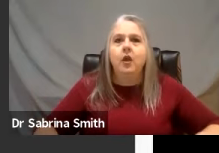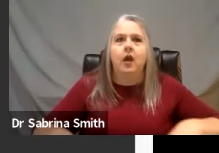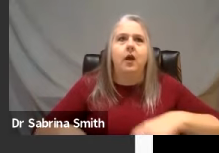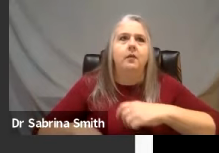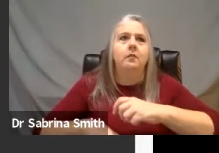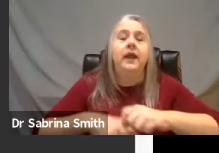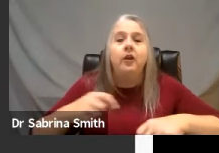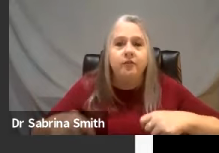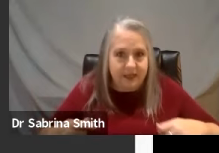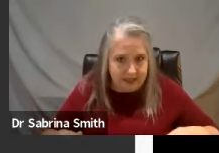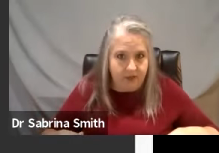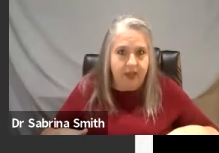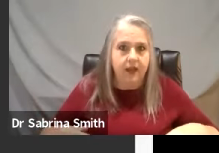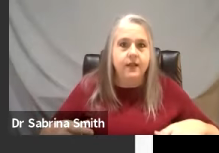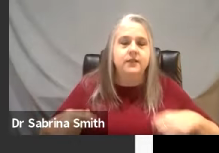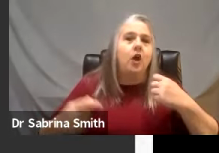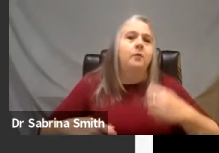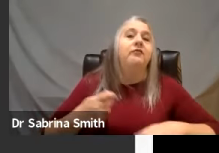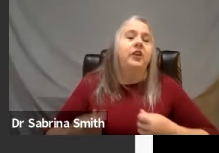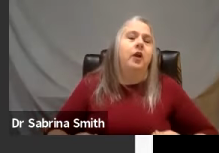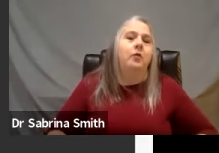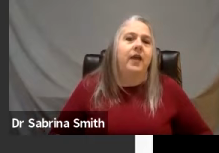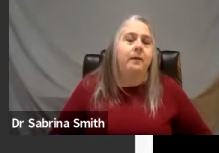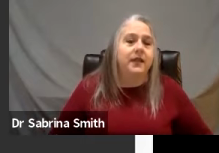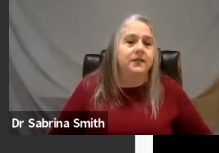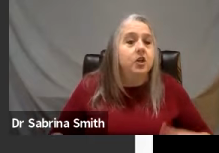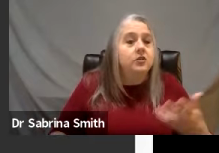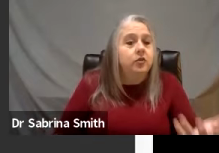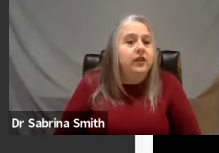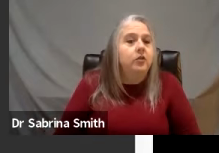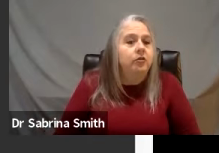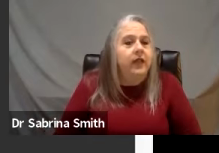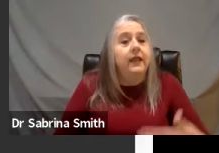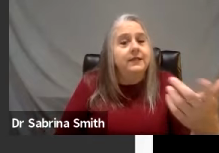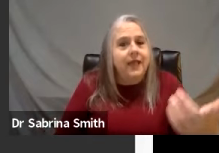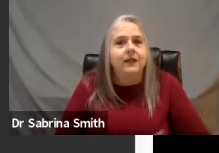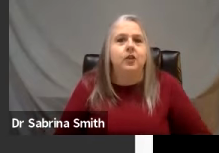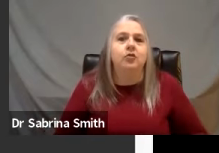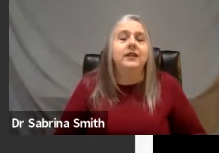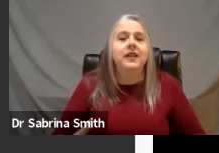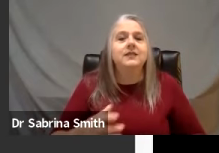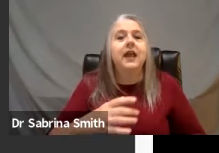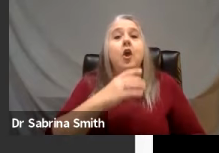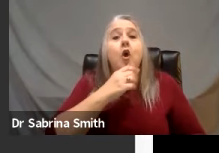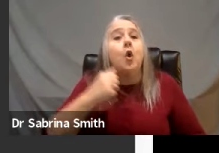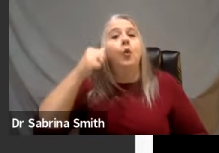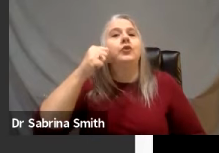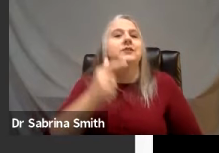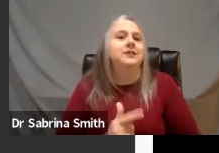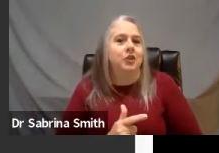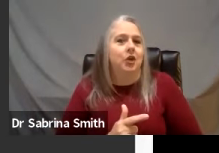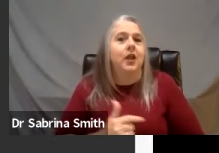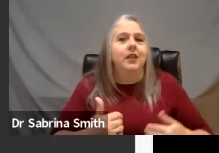whole paraphrasing thing to help me figure out what that means. So then you think, exactly, you think things like